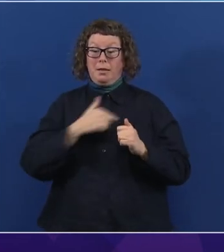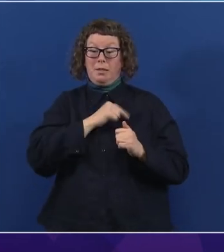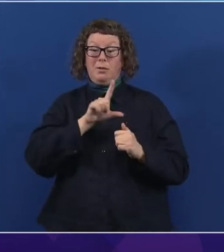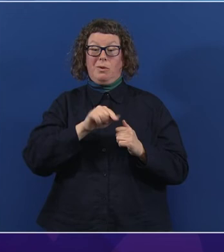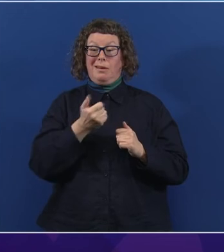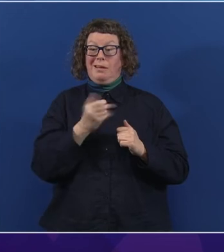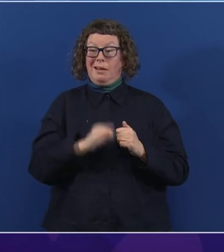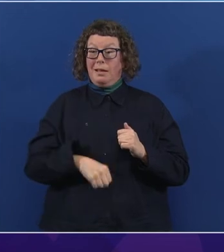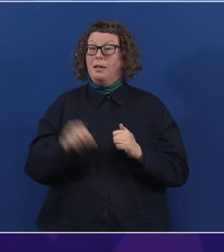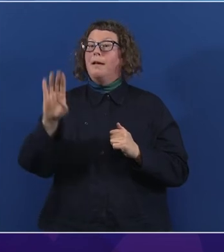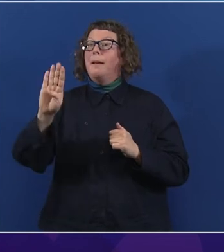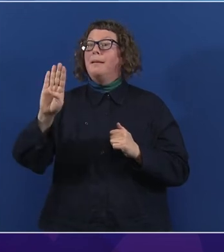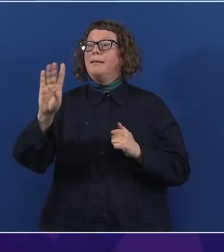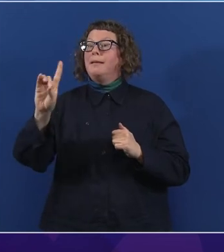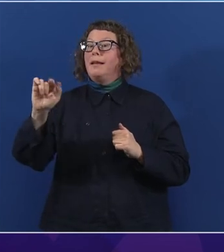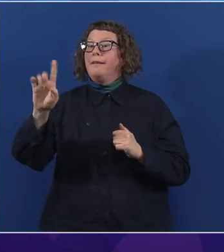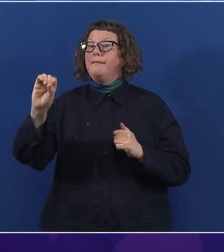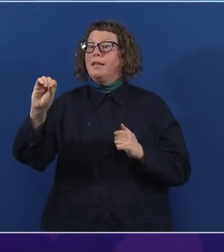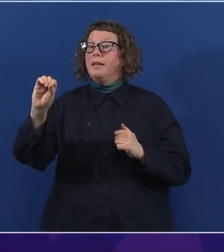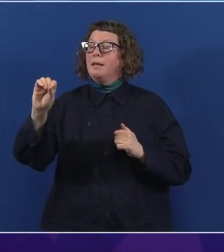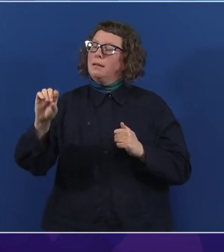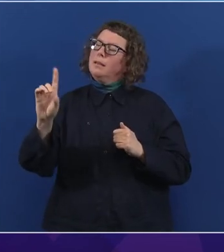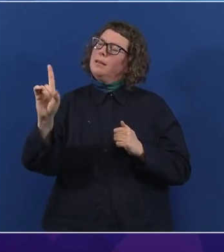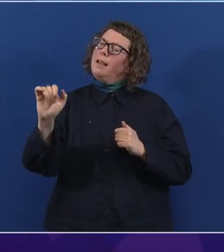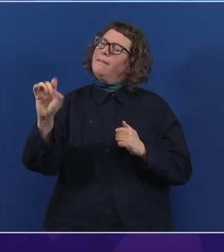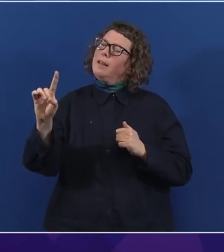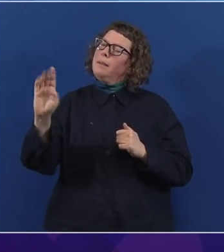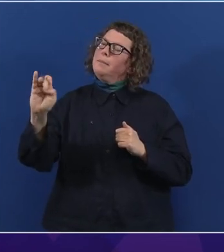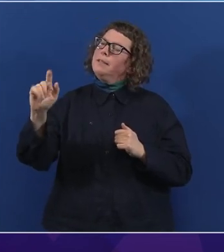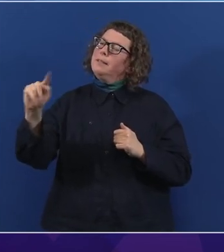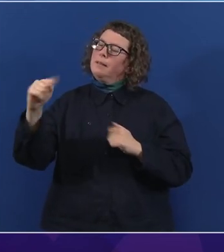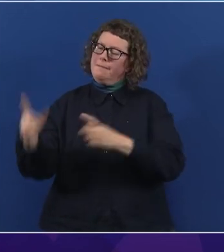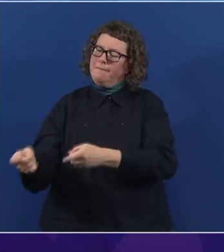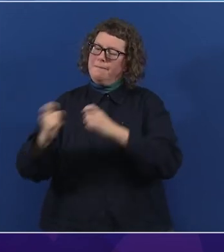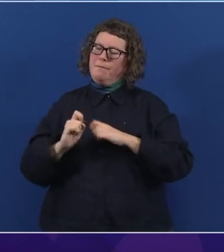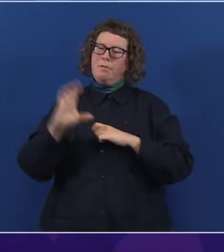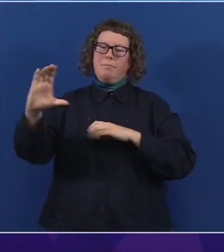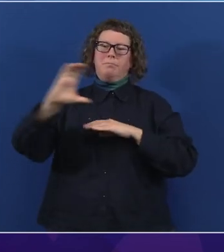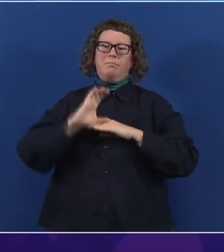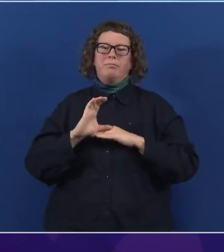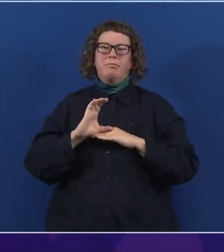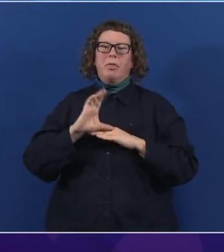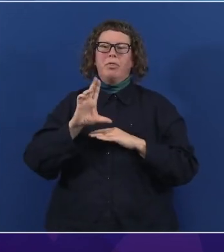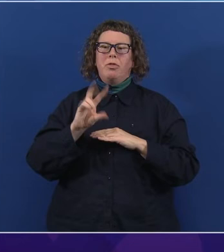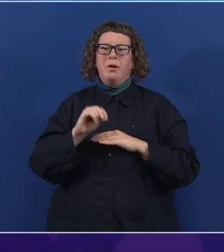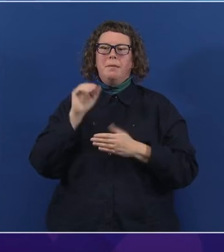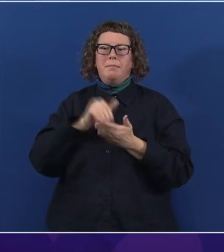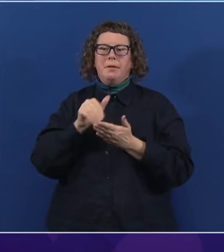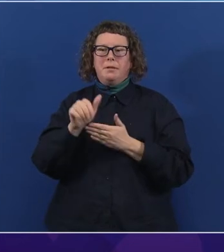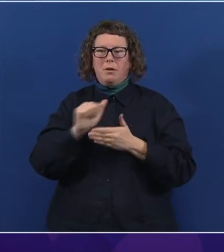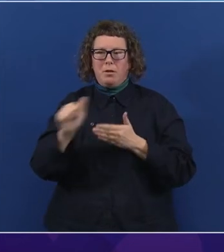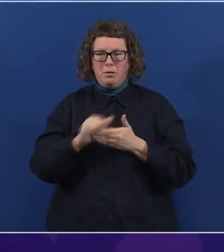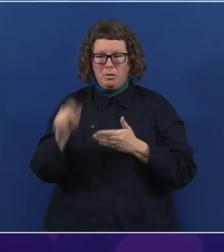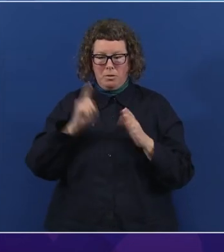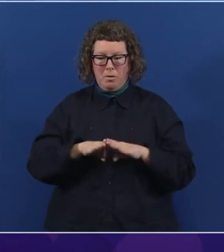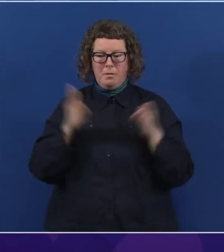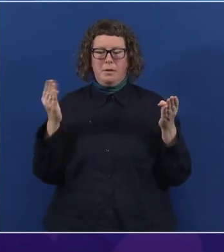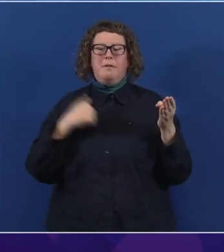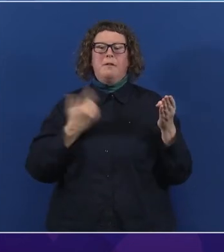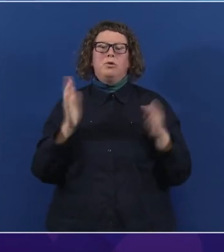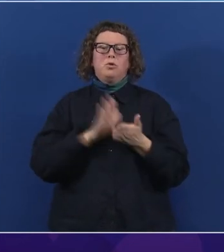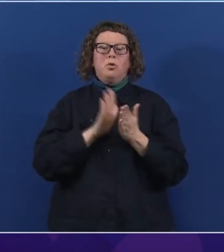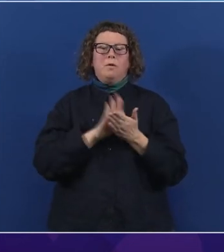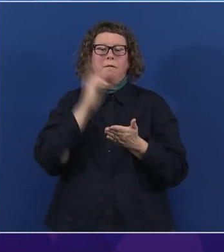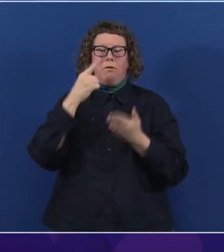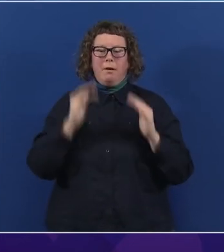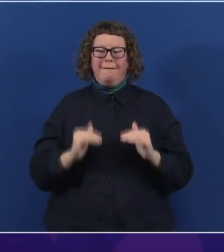when philanthropist David Bissett donated $30 million to open SAIT’s School for Advanced Digital